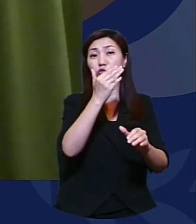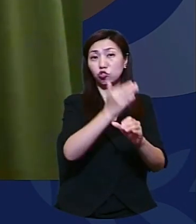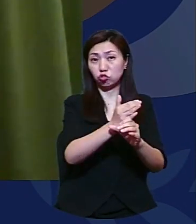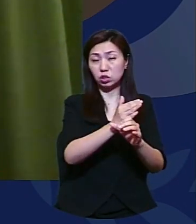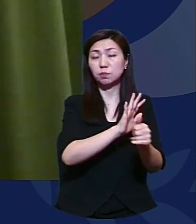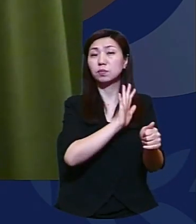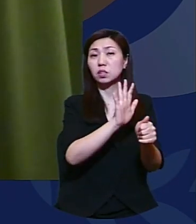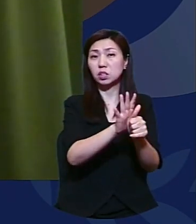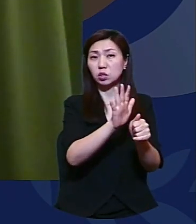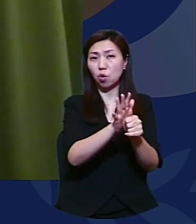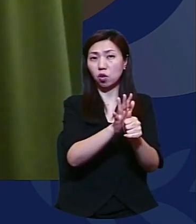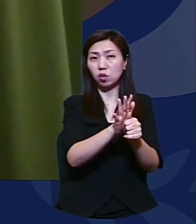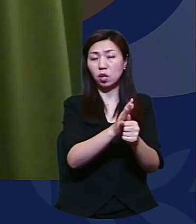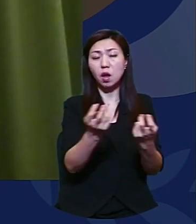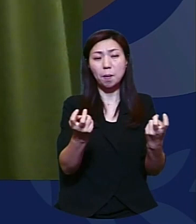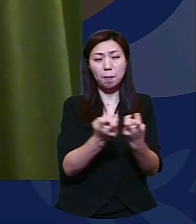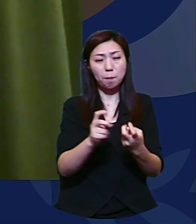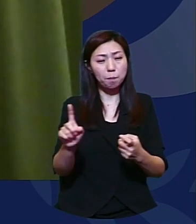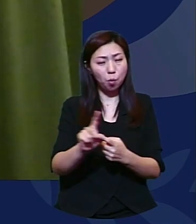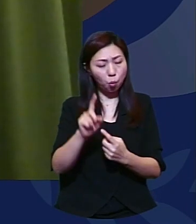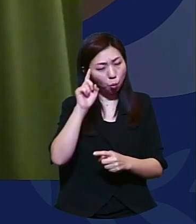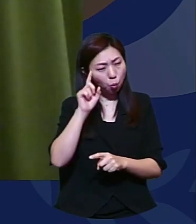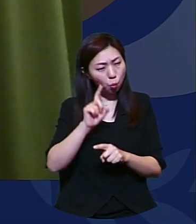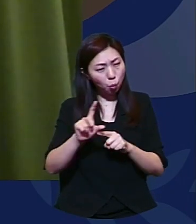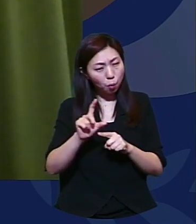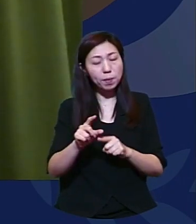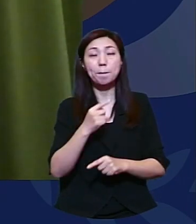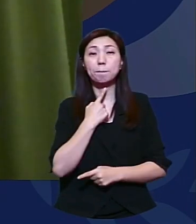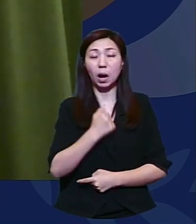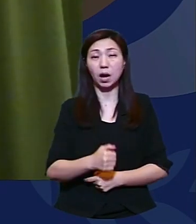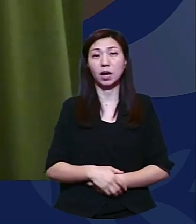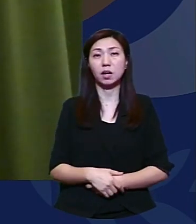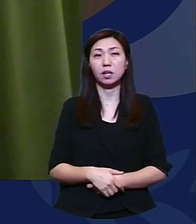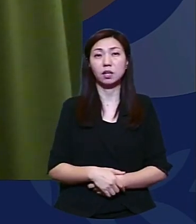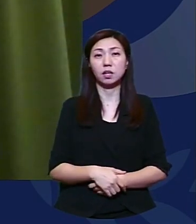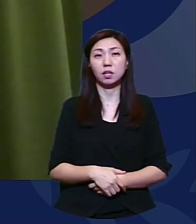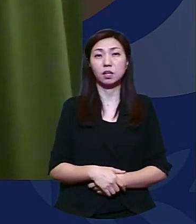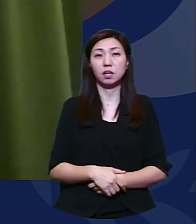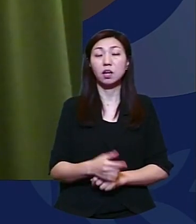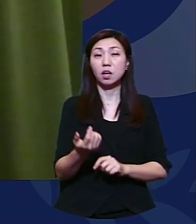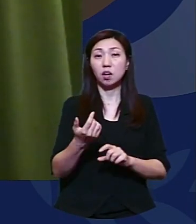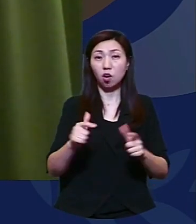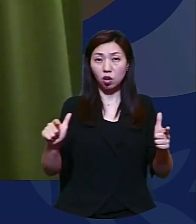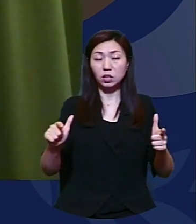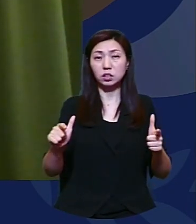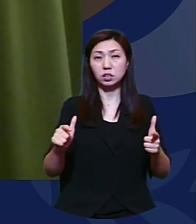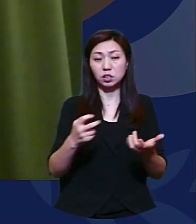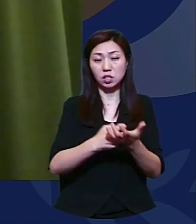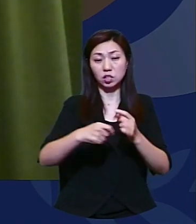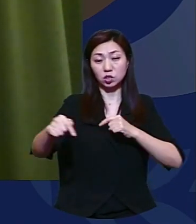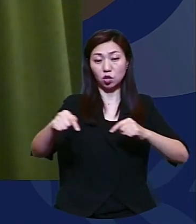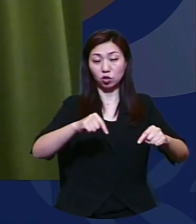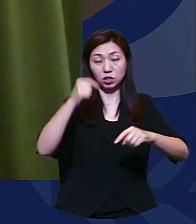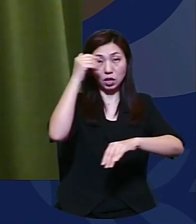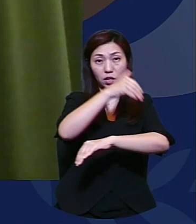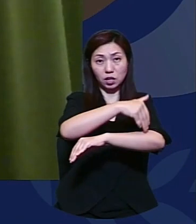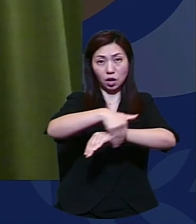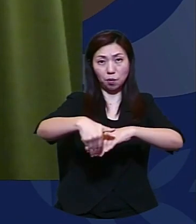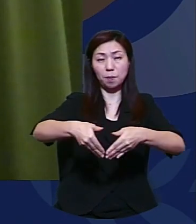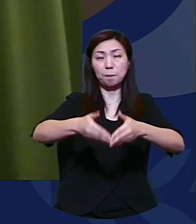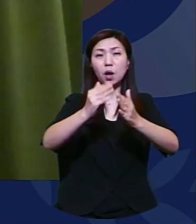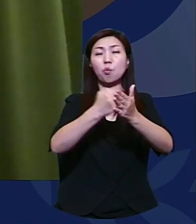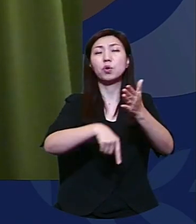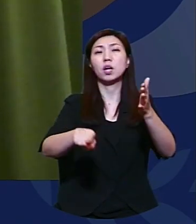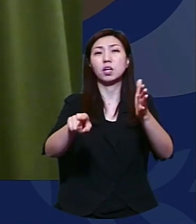the one inspiration that we particularly took around the strategy design is putting and understanding the existing ecosystem at the heart of what we